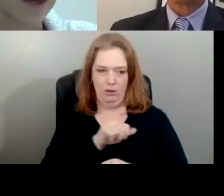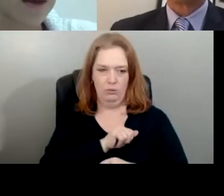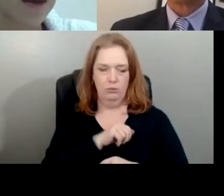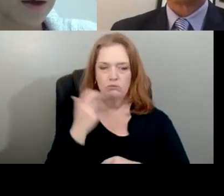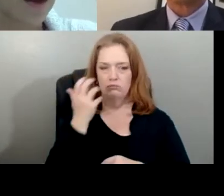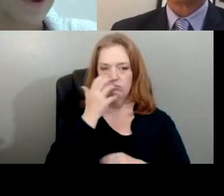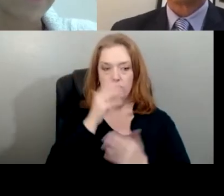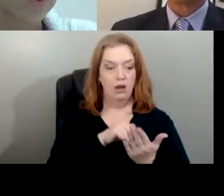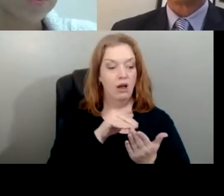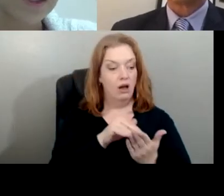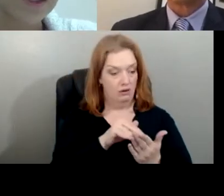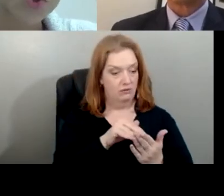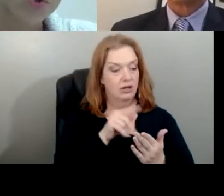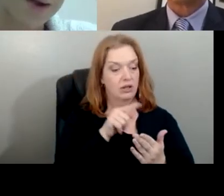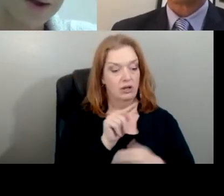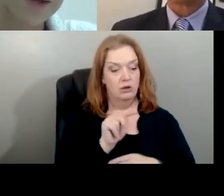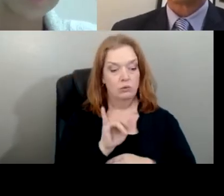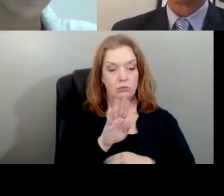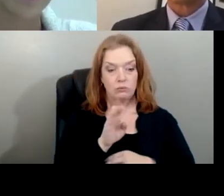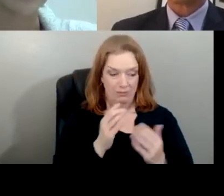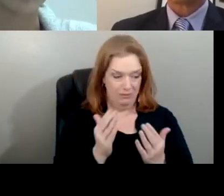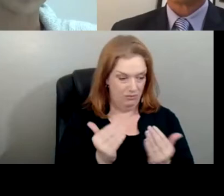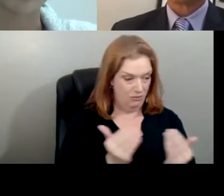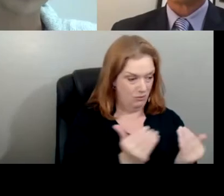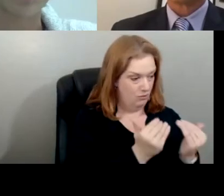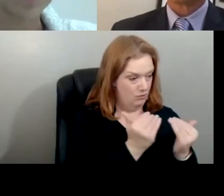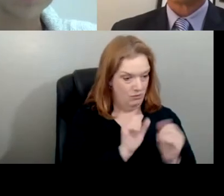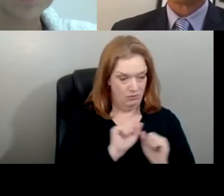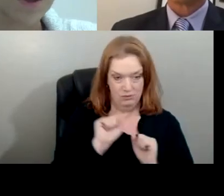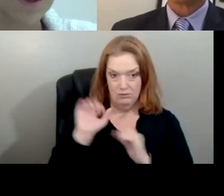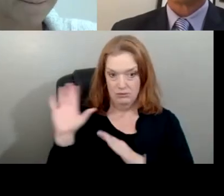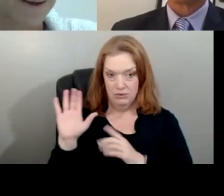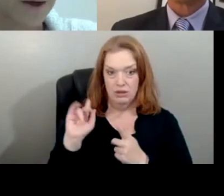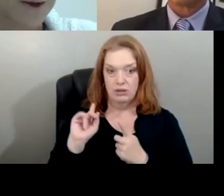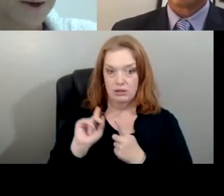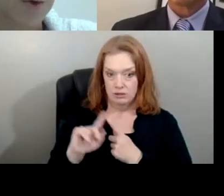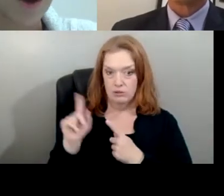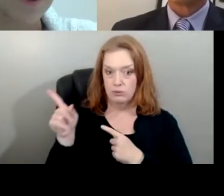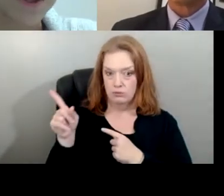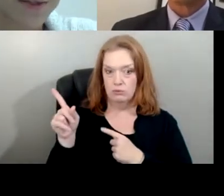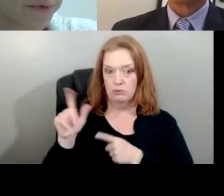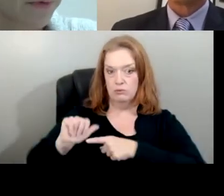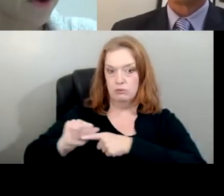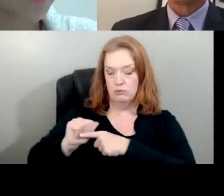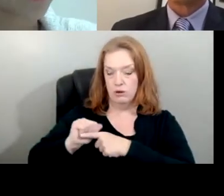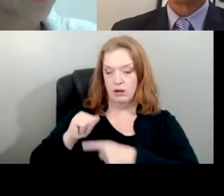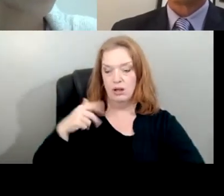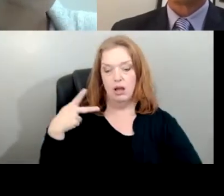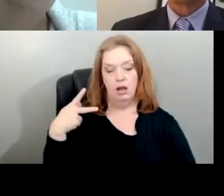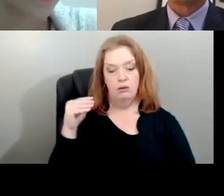training. However, currently each tribe has to pay to send recruits to post. While it is free for